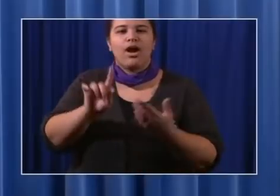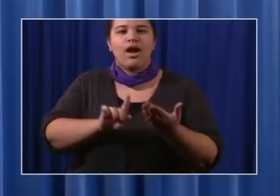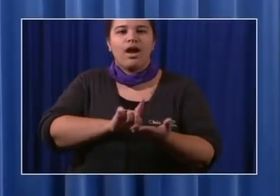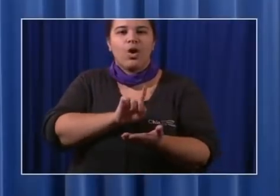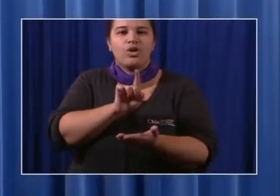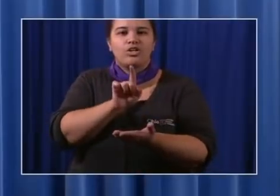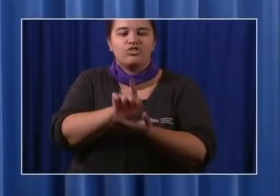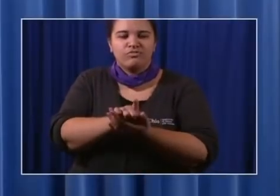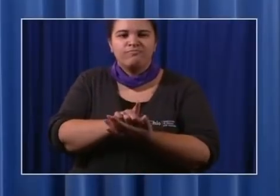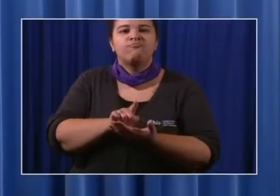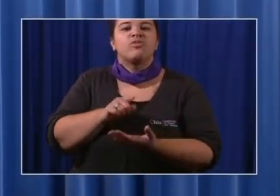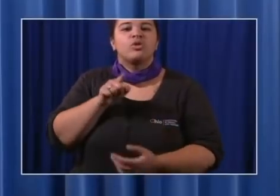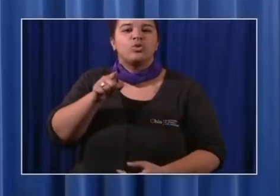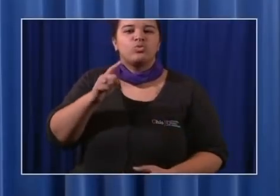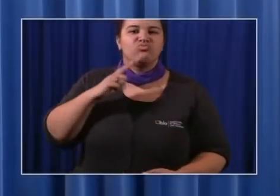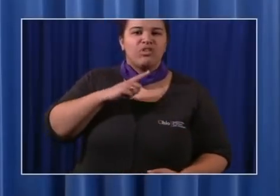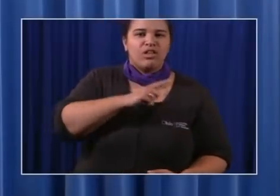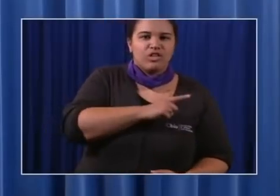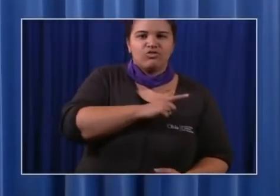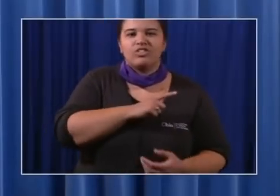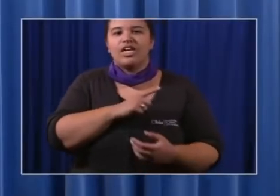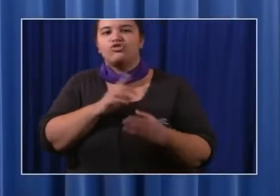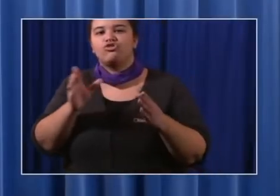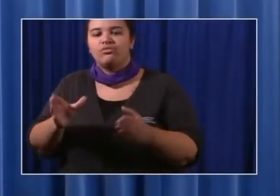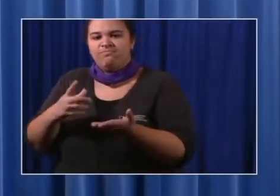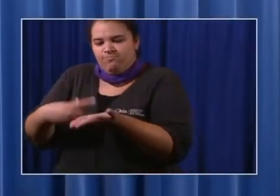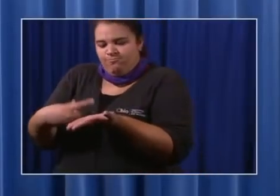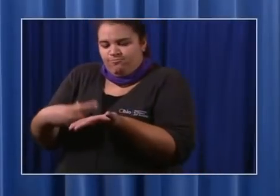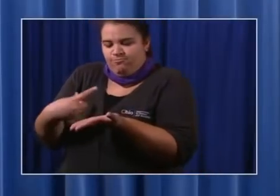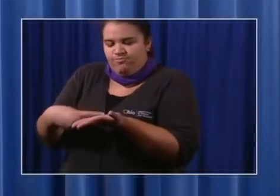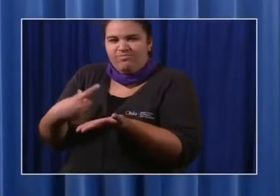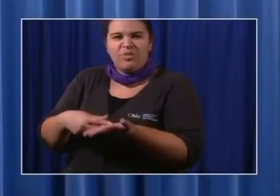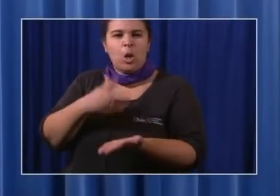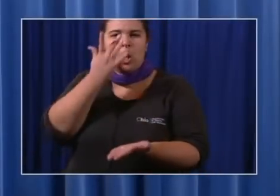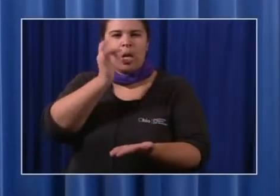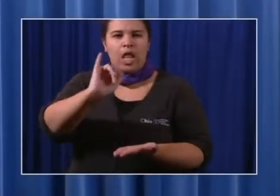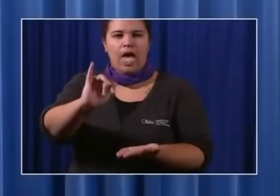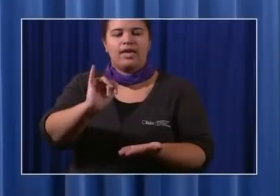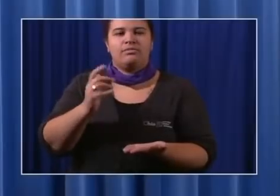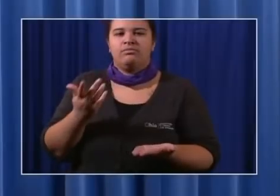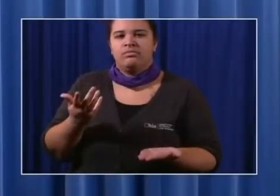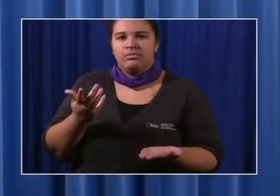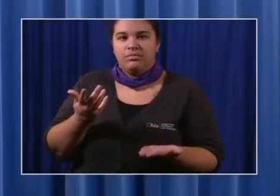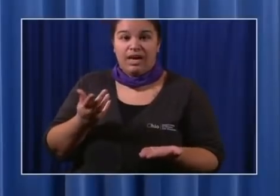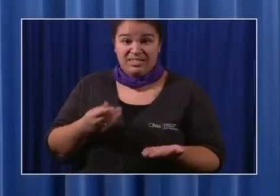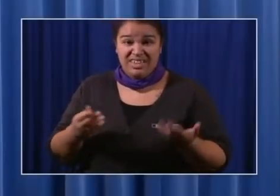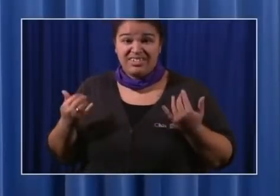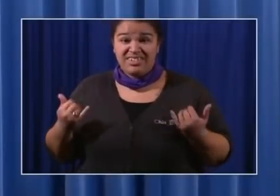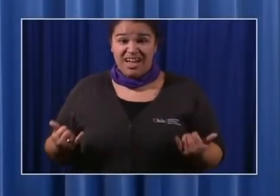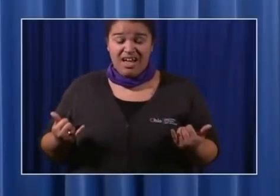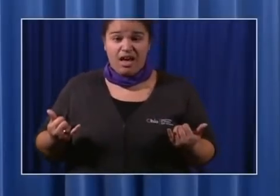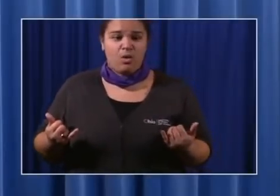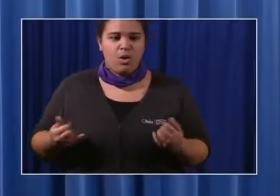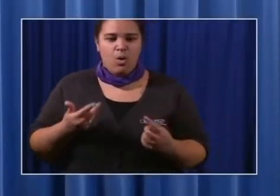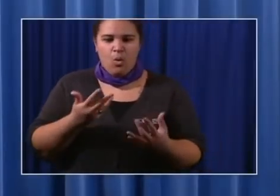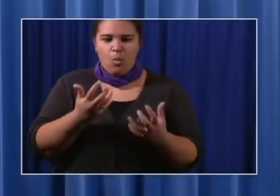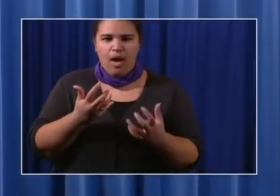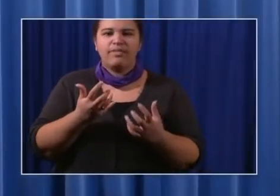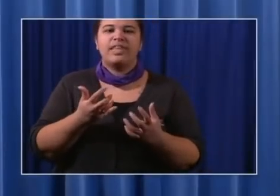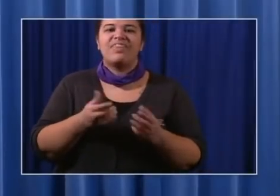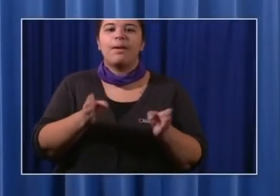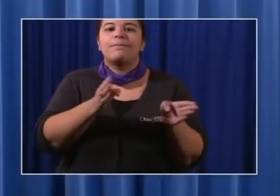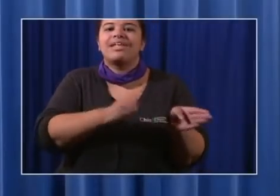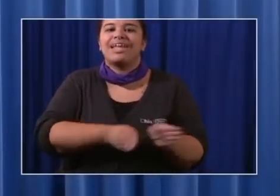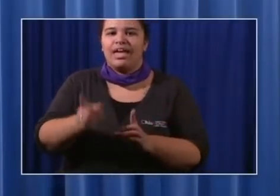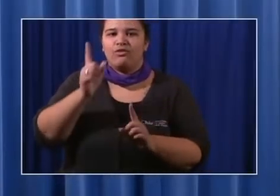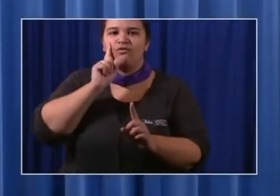this repeal should look like and kind of what the urgency is now, obviously, to help preserve these plants.